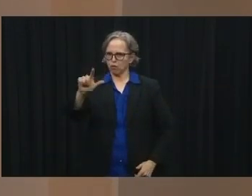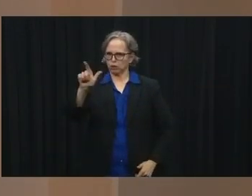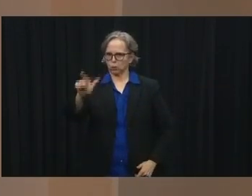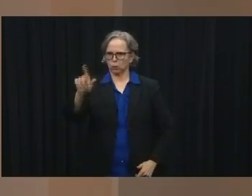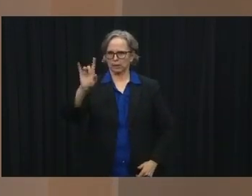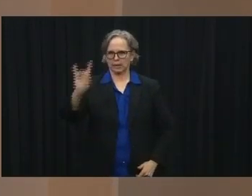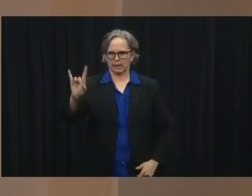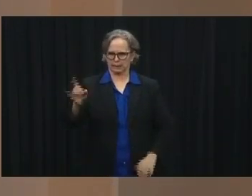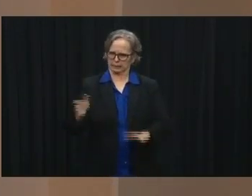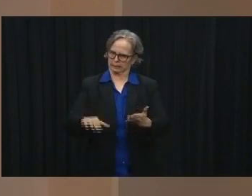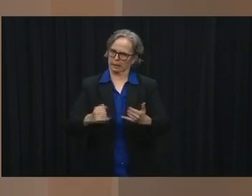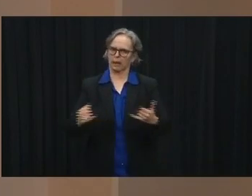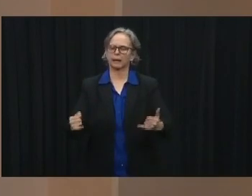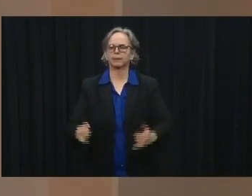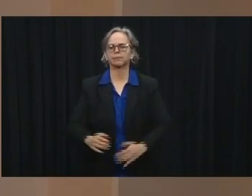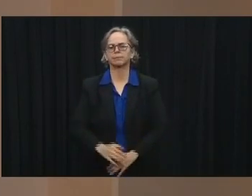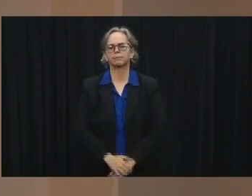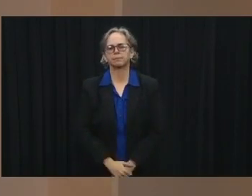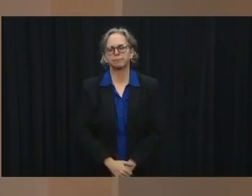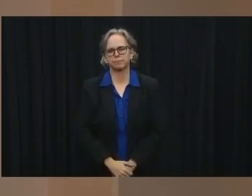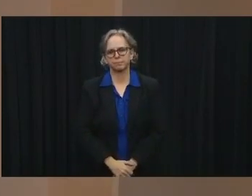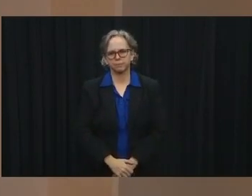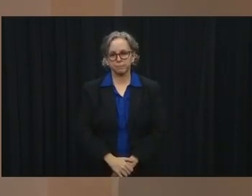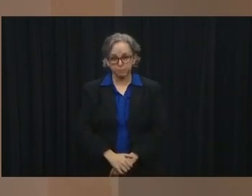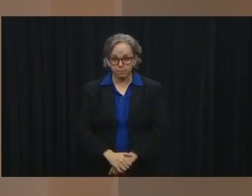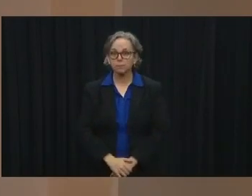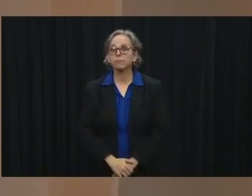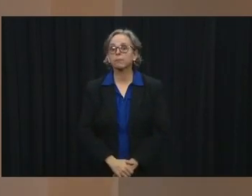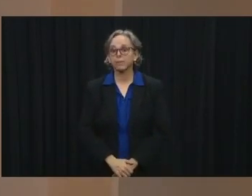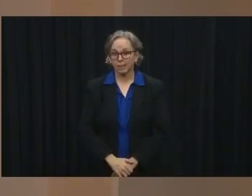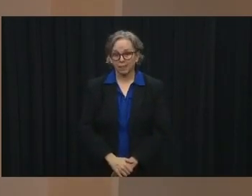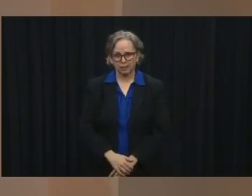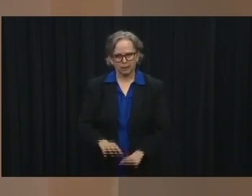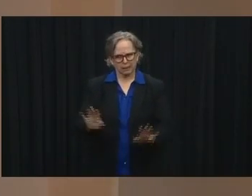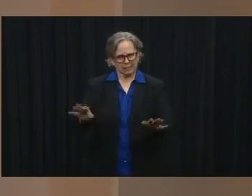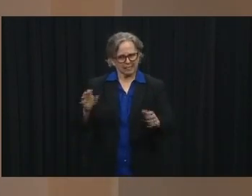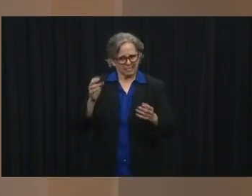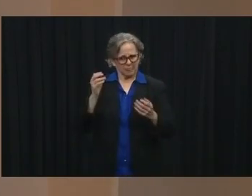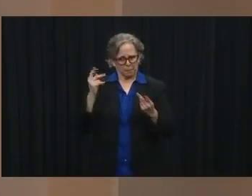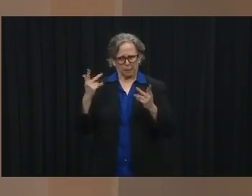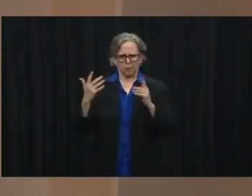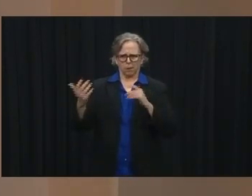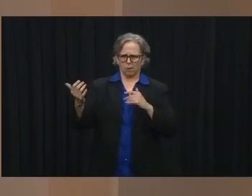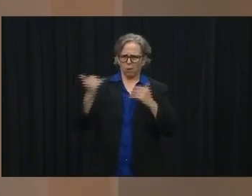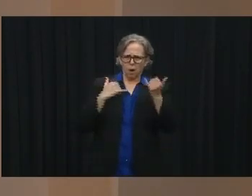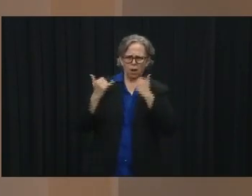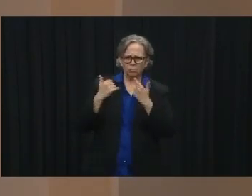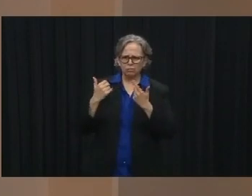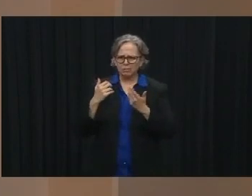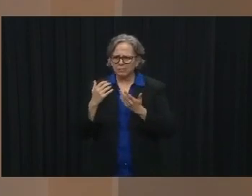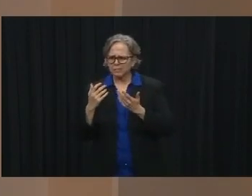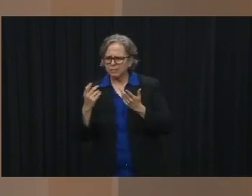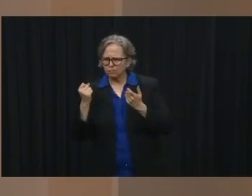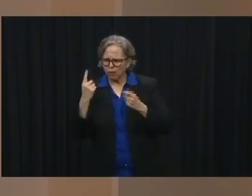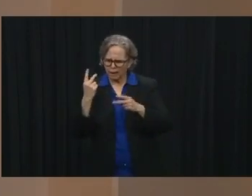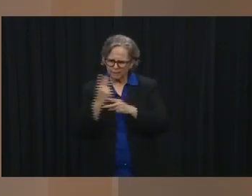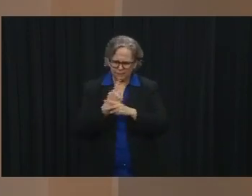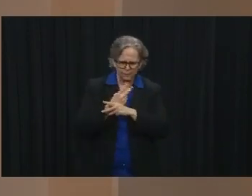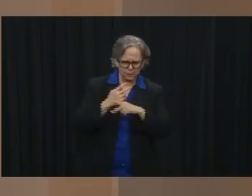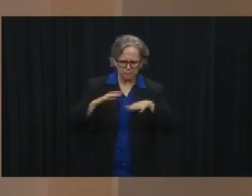the mix, and this is we're trying to get the balance right on this. And we talked about the need for businesses to